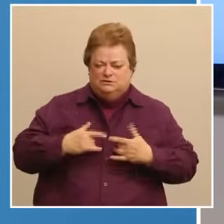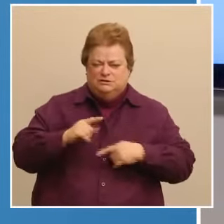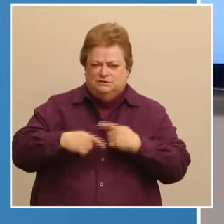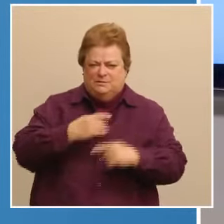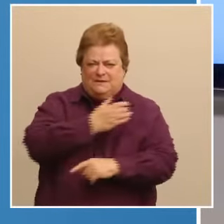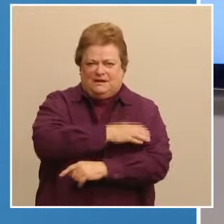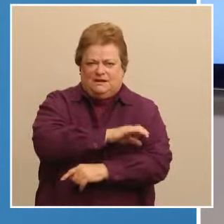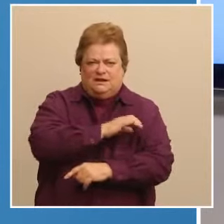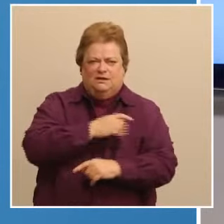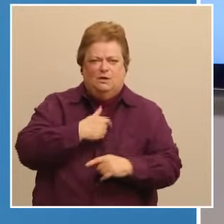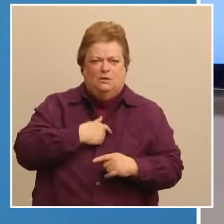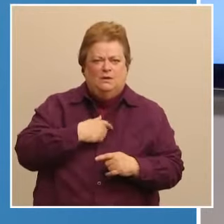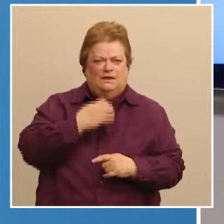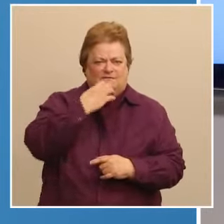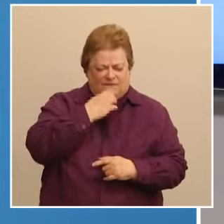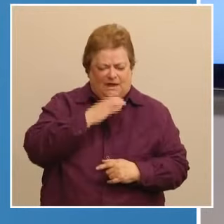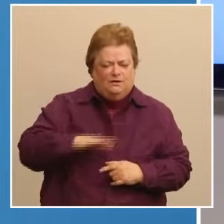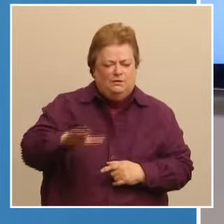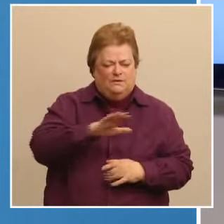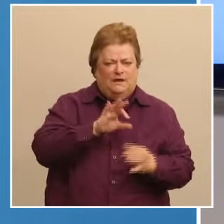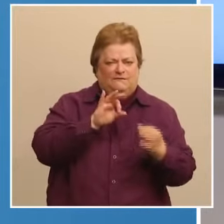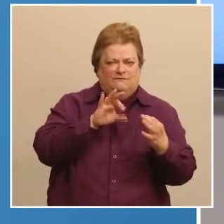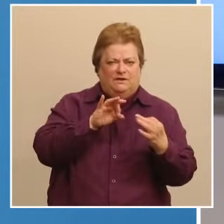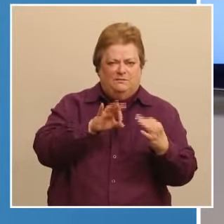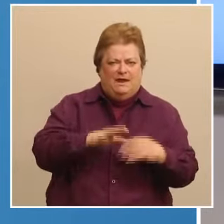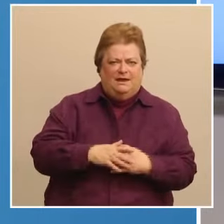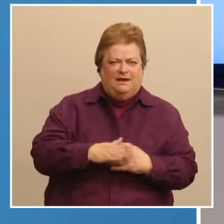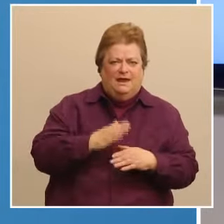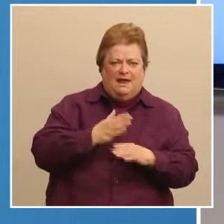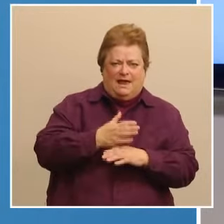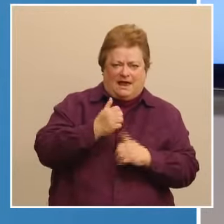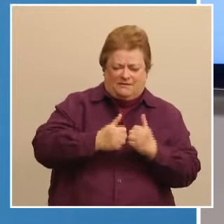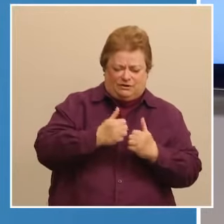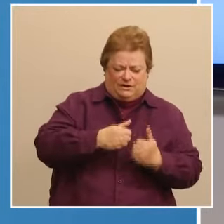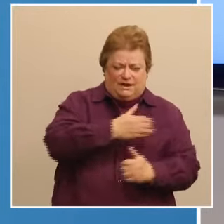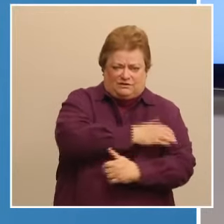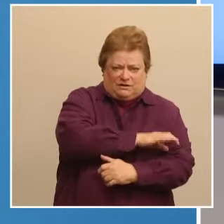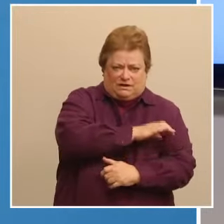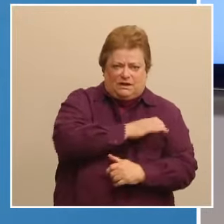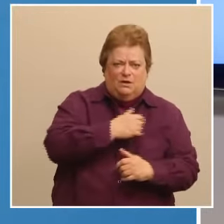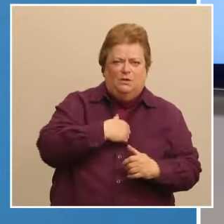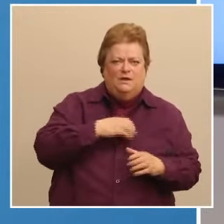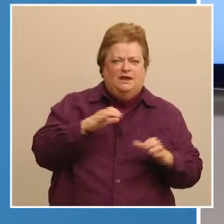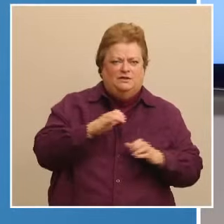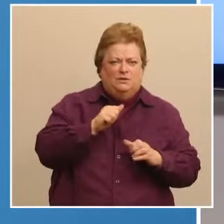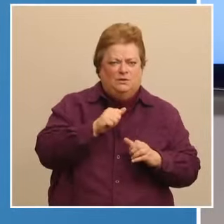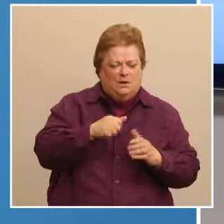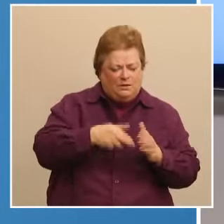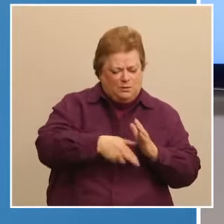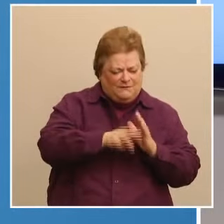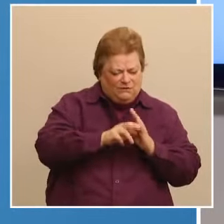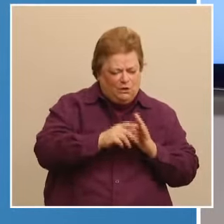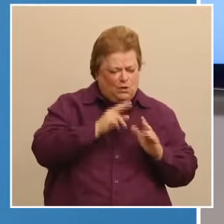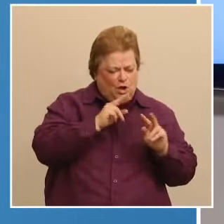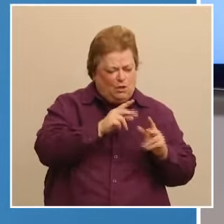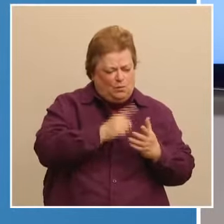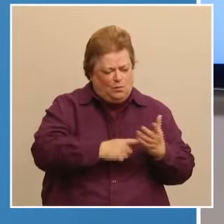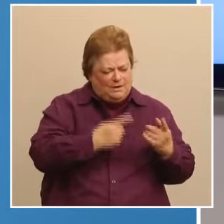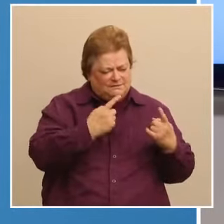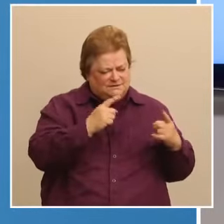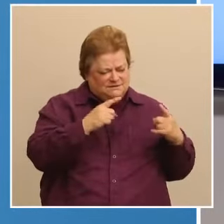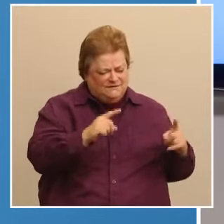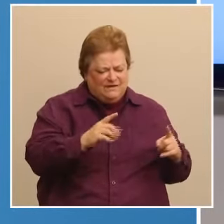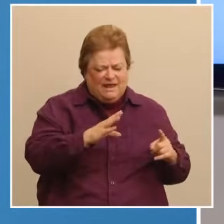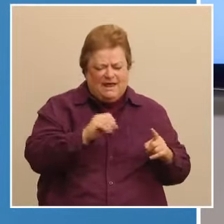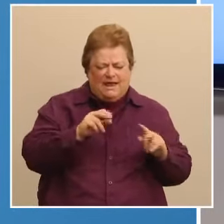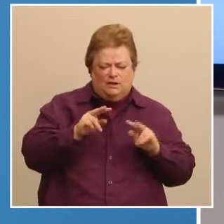we value the feedback from our residents. After every clinic, we conduct a review and look at what was successful and identify